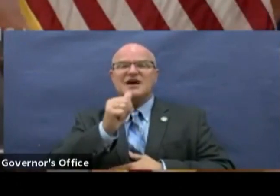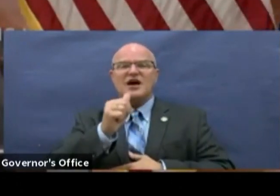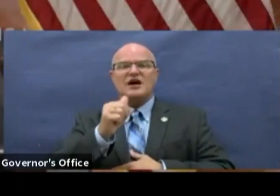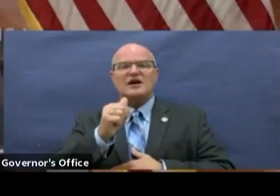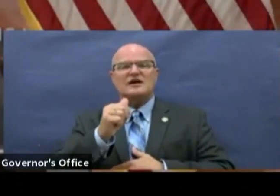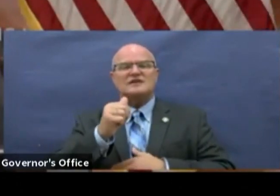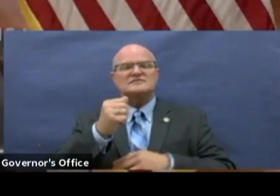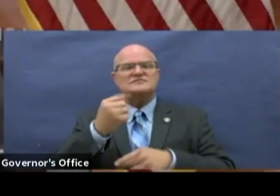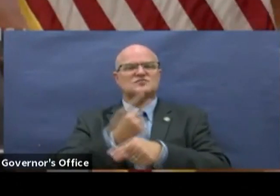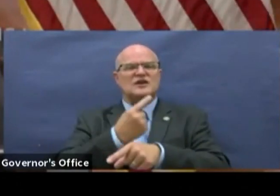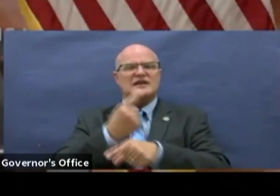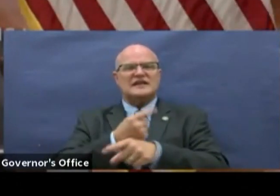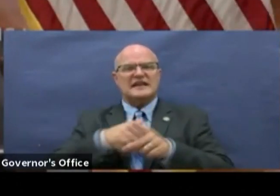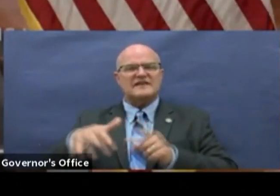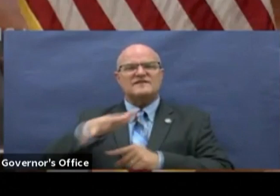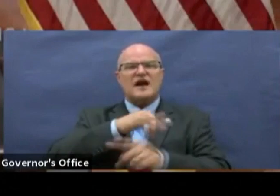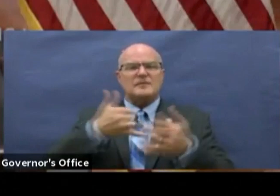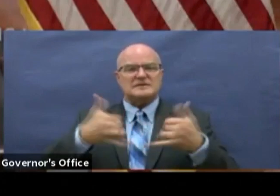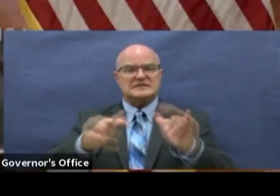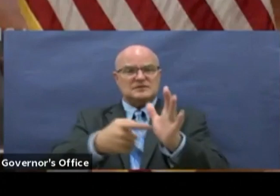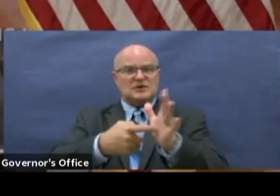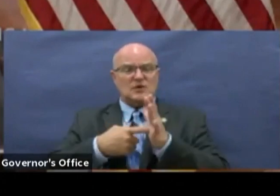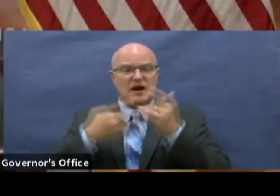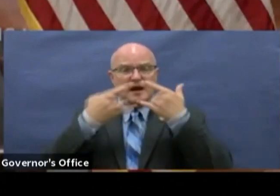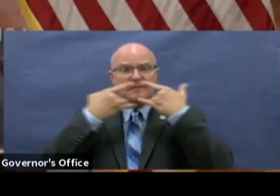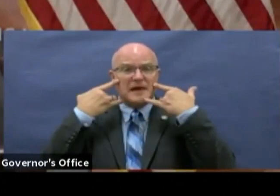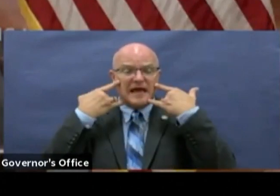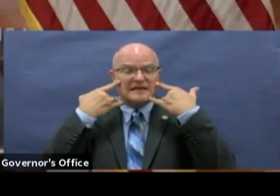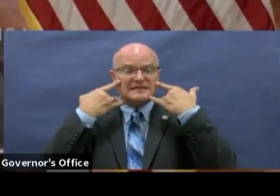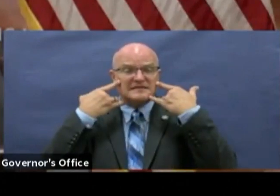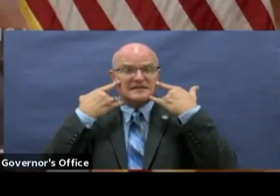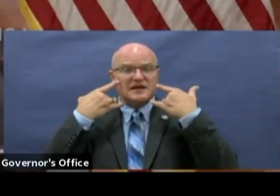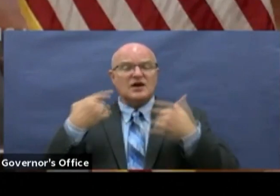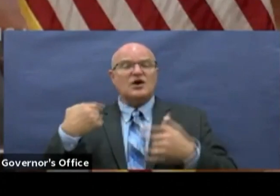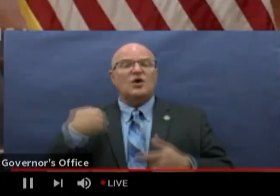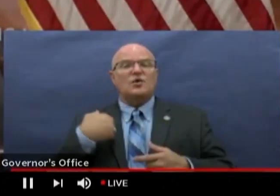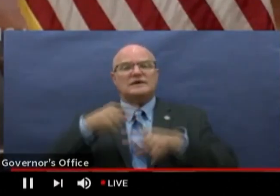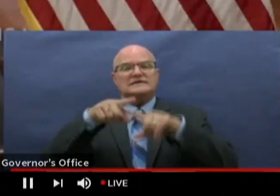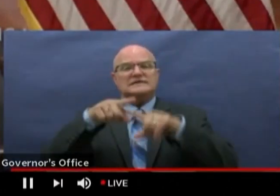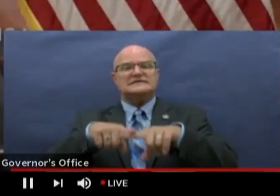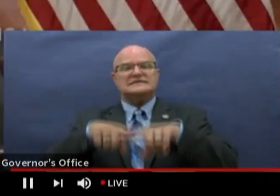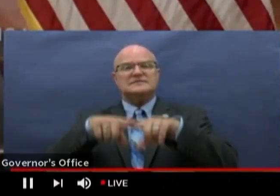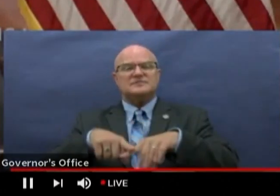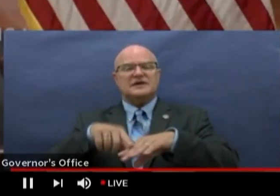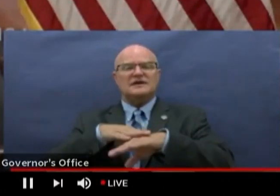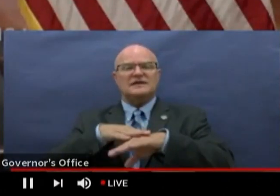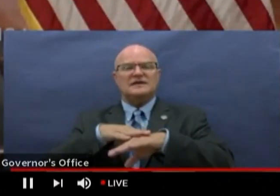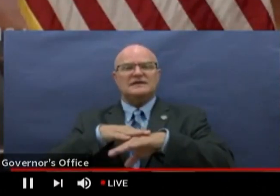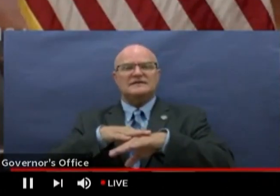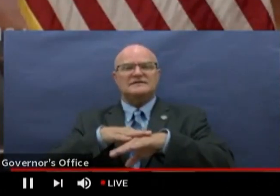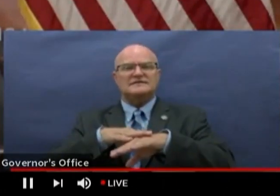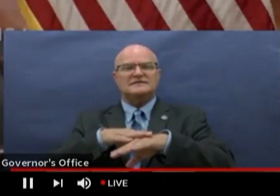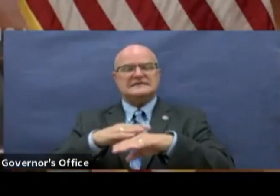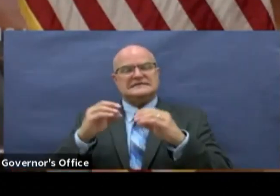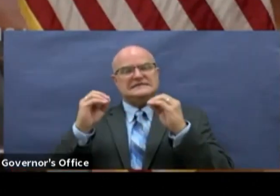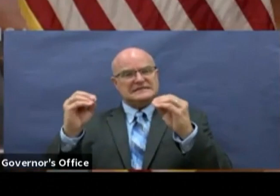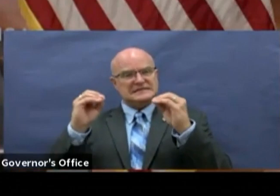non-regulated environment that we still require a mask to be worn. We rely upon the